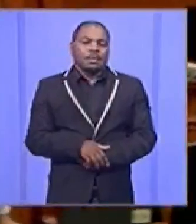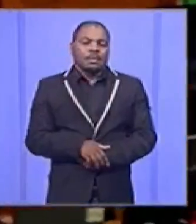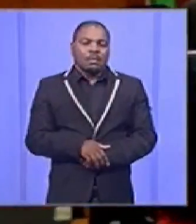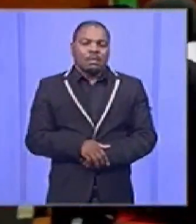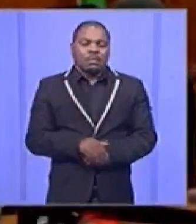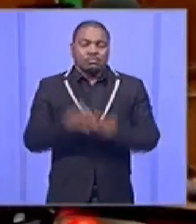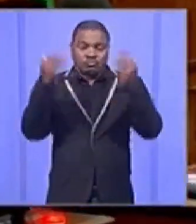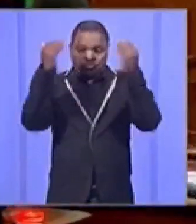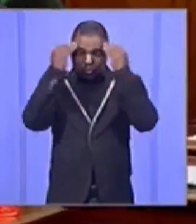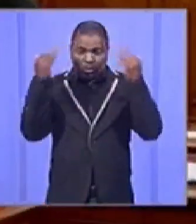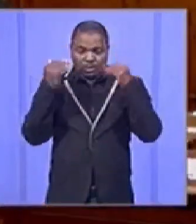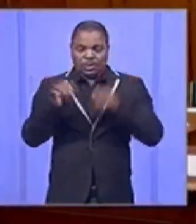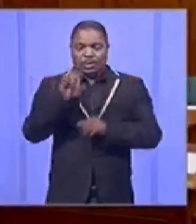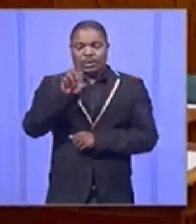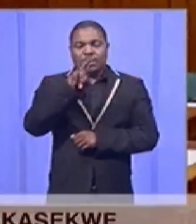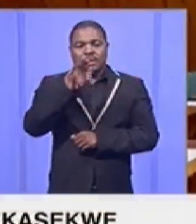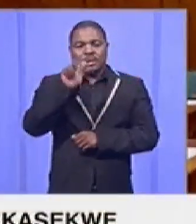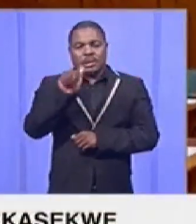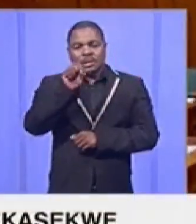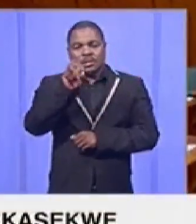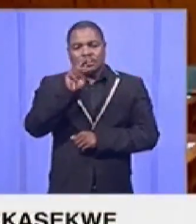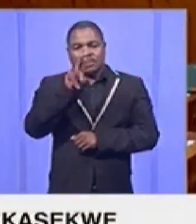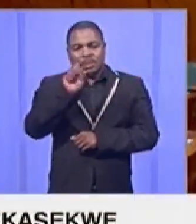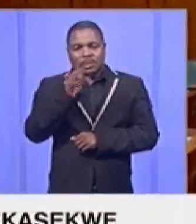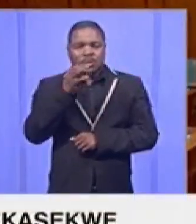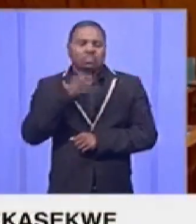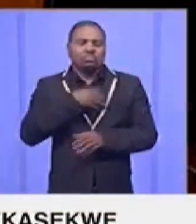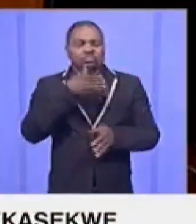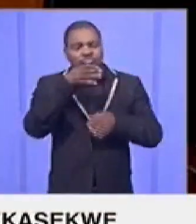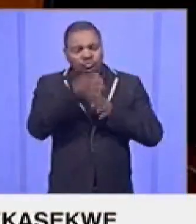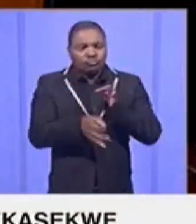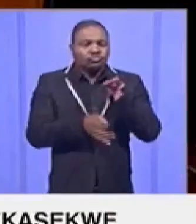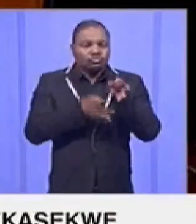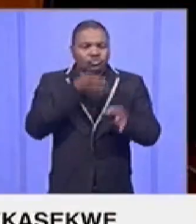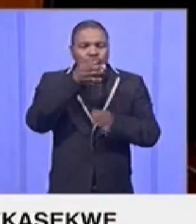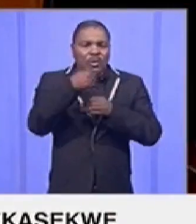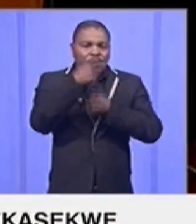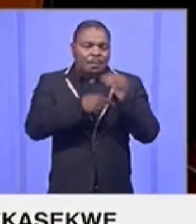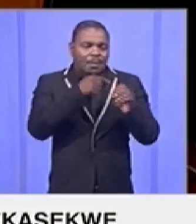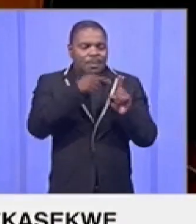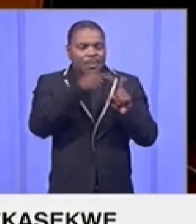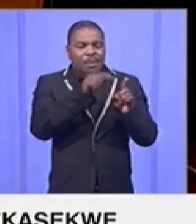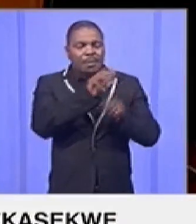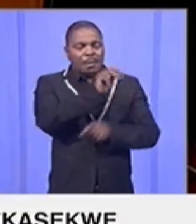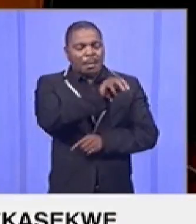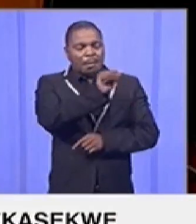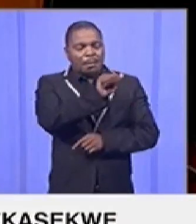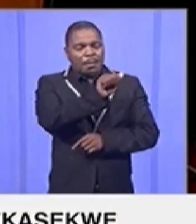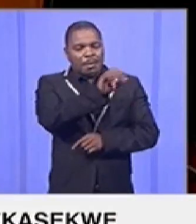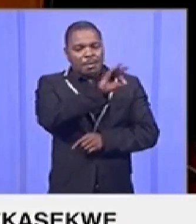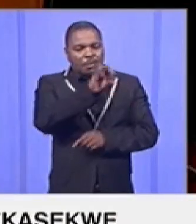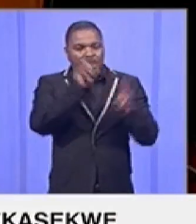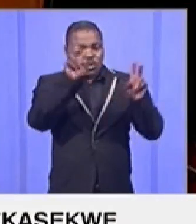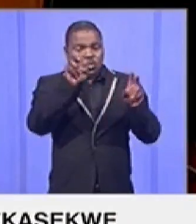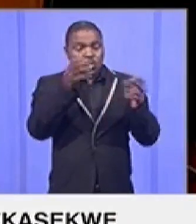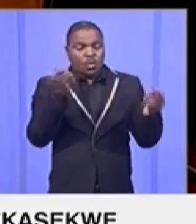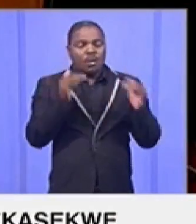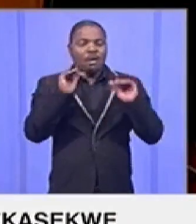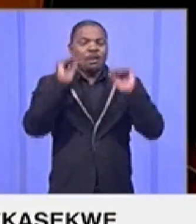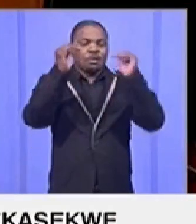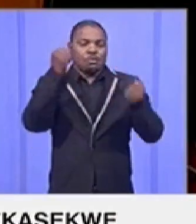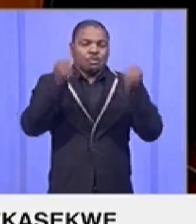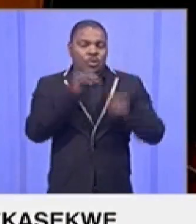Moatlhodi Nathan Erasmus o tshotse nako a tlhalosa seo se diragetseng mo morerong o ka ga Mafe kwa Kgotlatshekelo kgolo go fitlha ga jaana. A